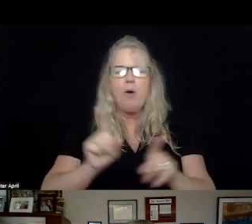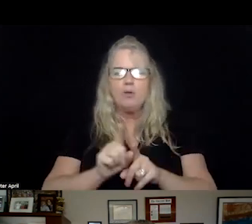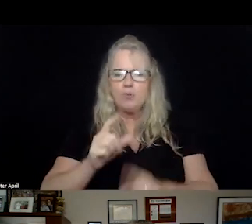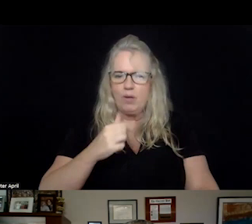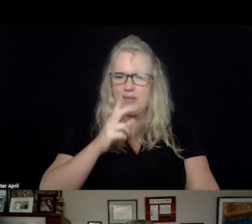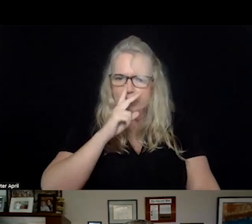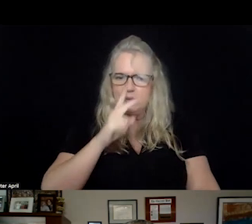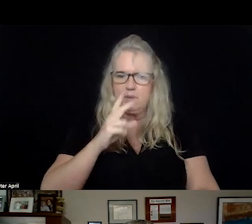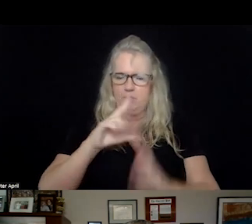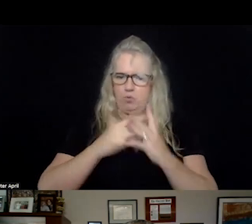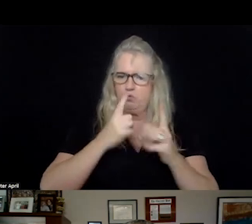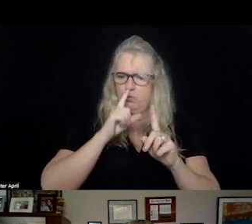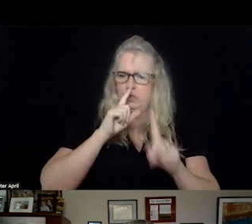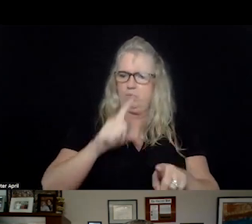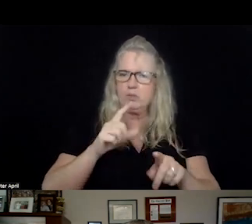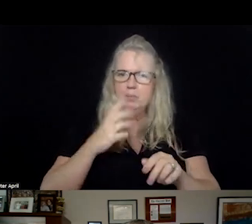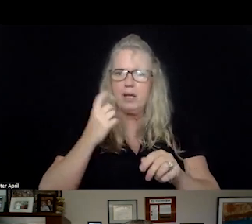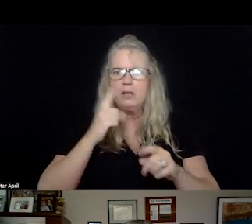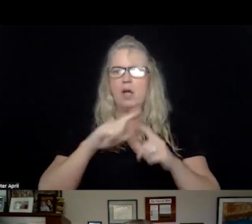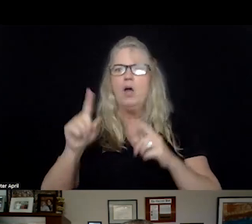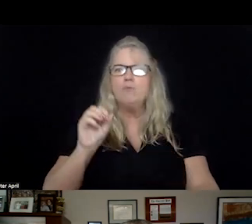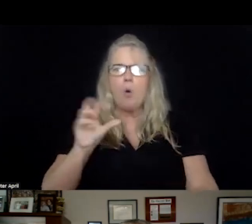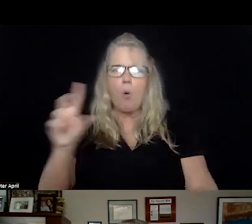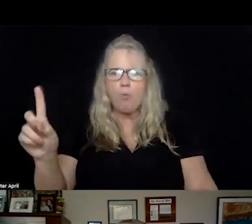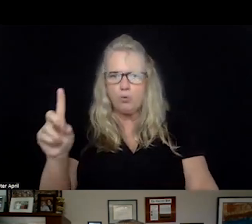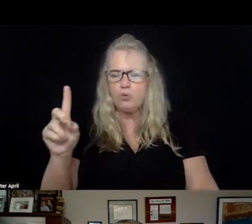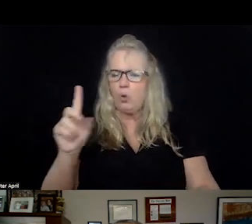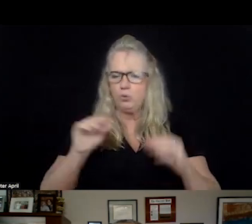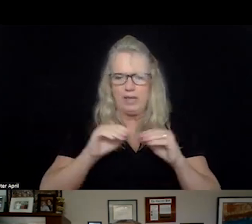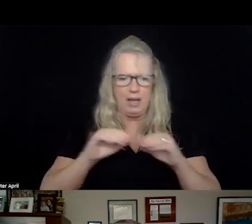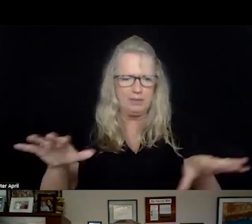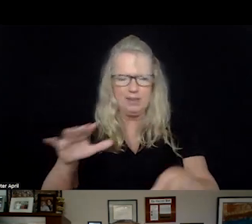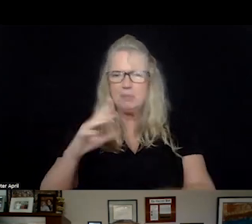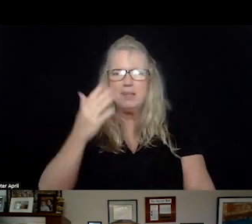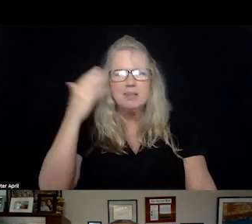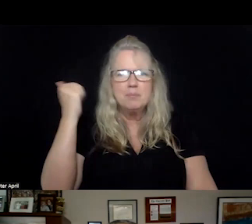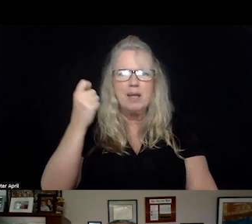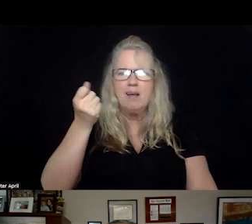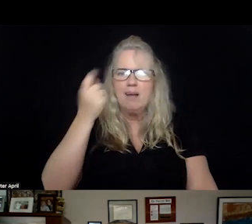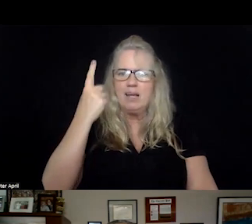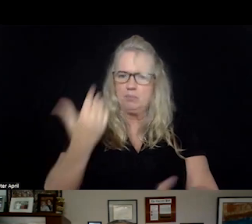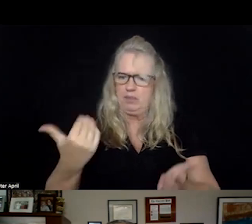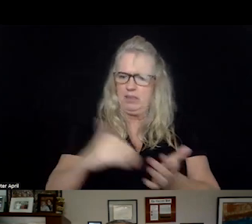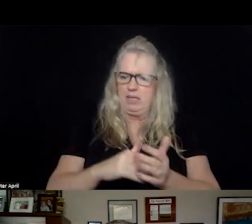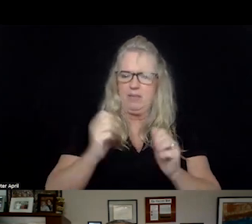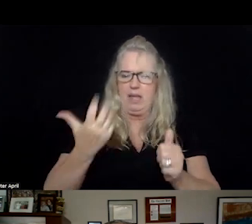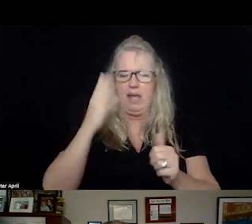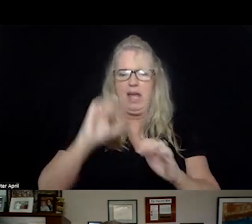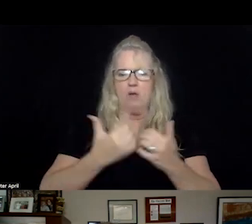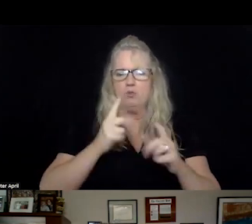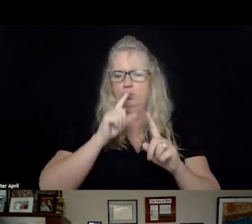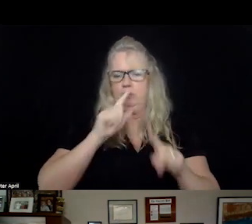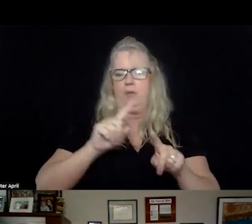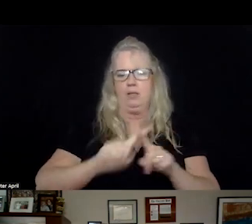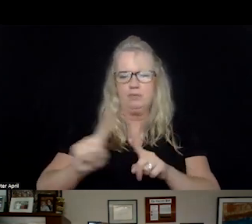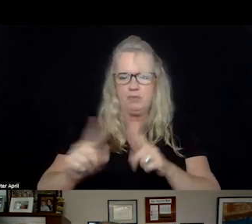able to respond to the overdose epidemic, because again, it provides a template for how we can respond for things that as